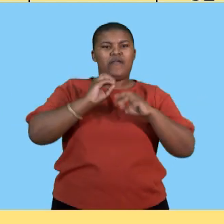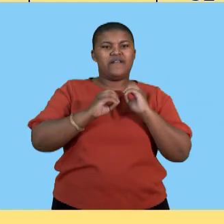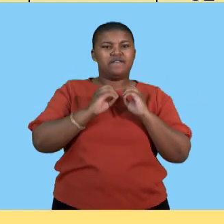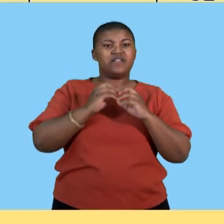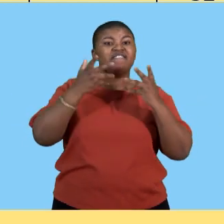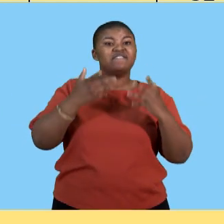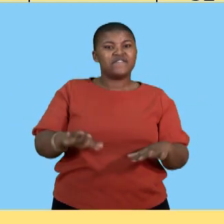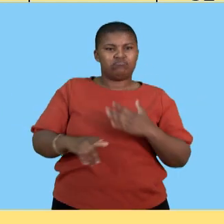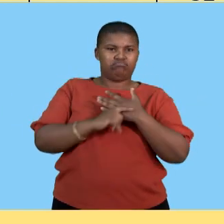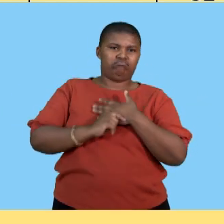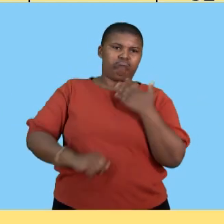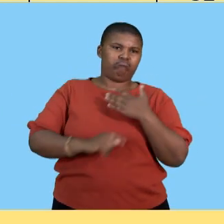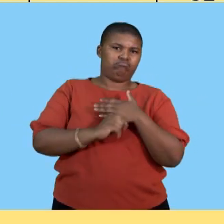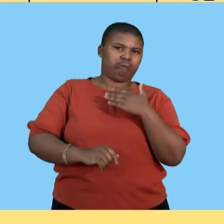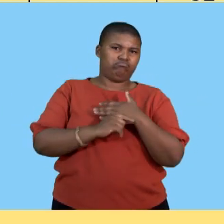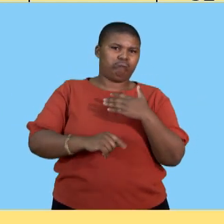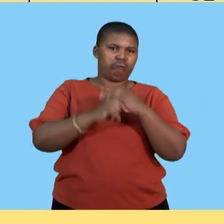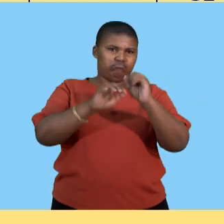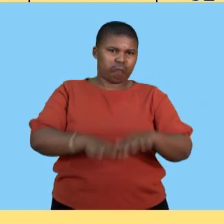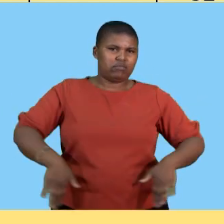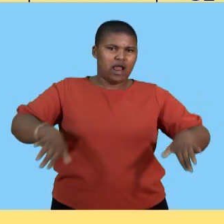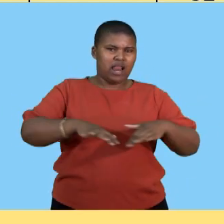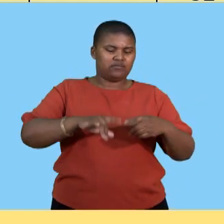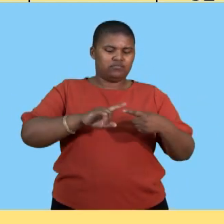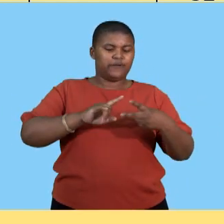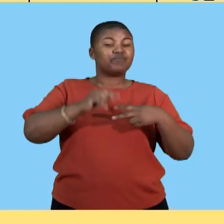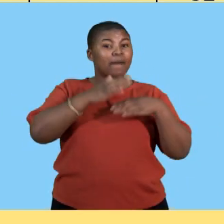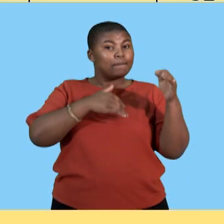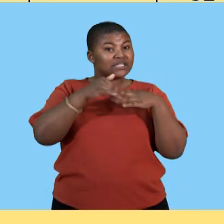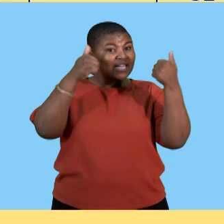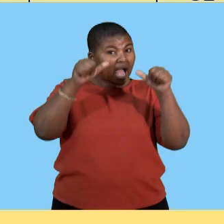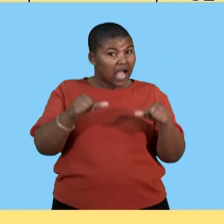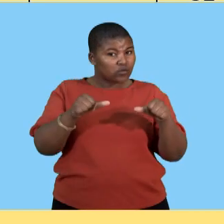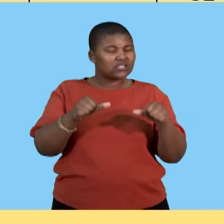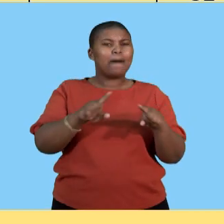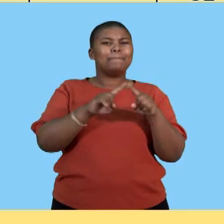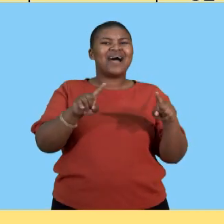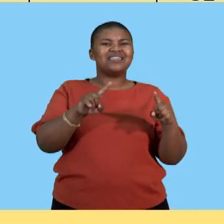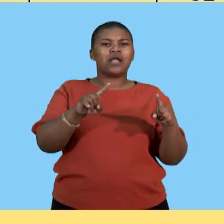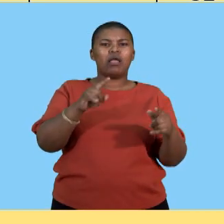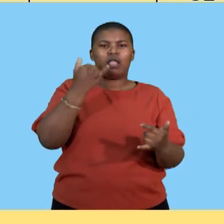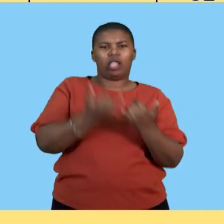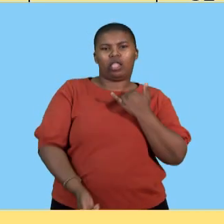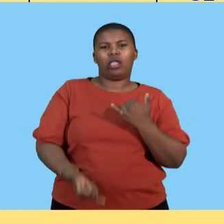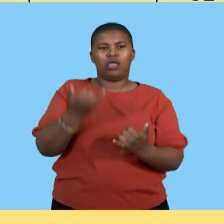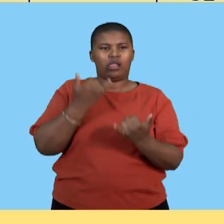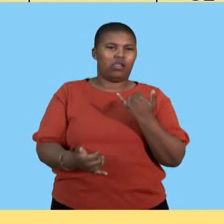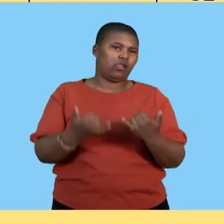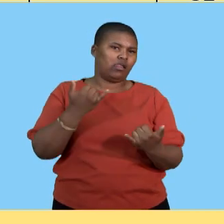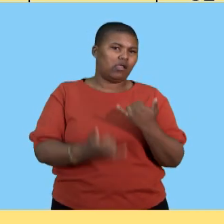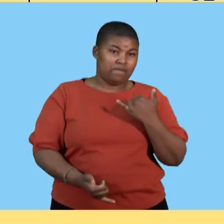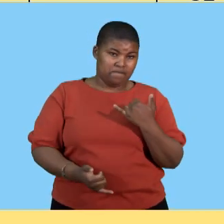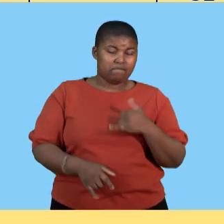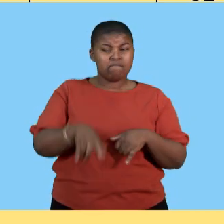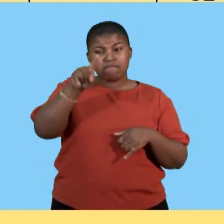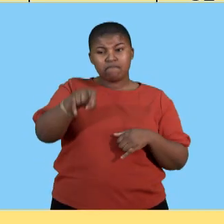been debited to the land and the buildings account in error. It is very important that we understand that